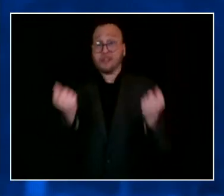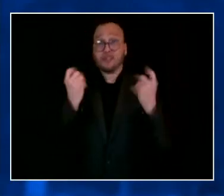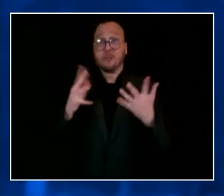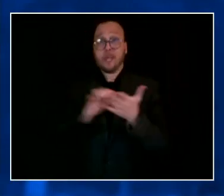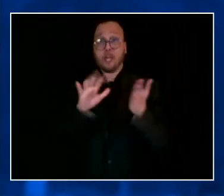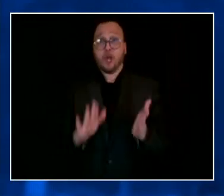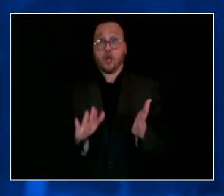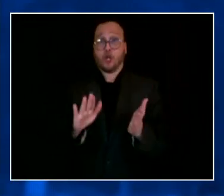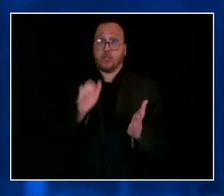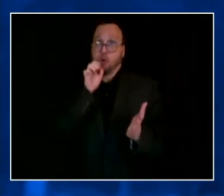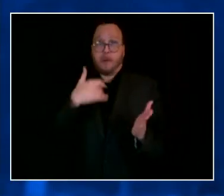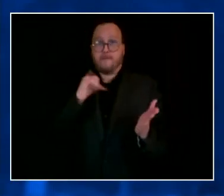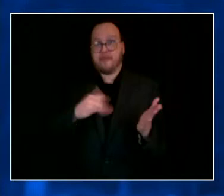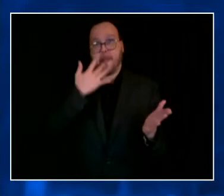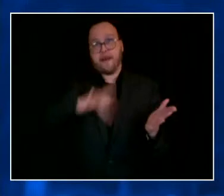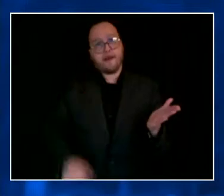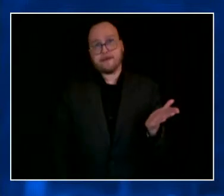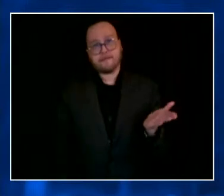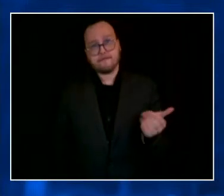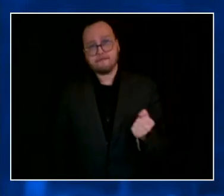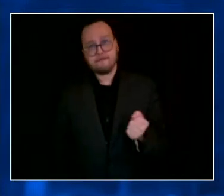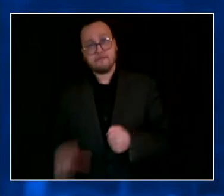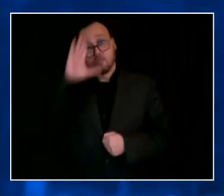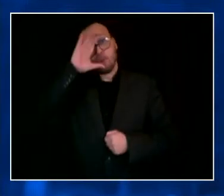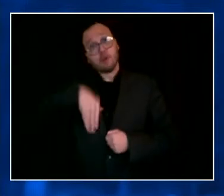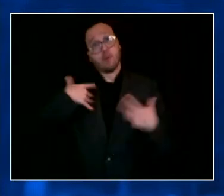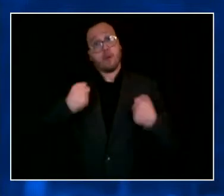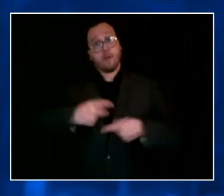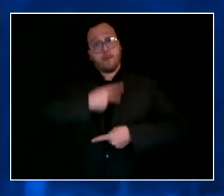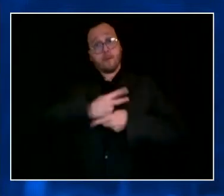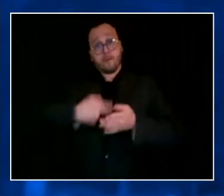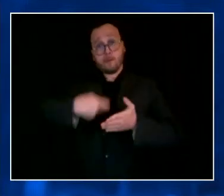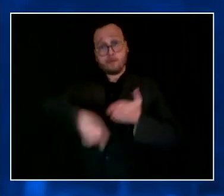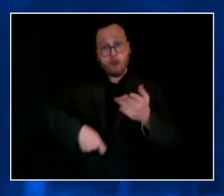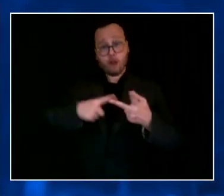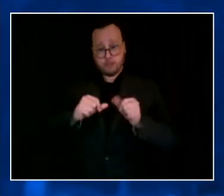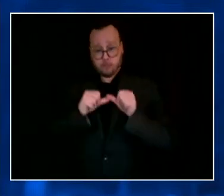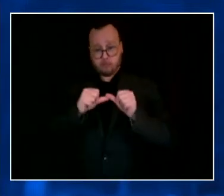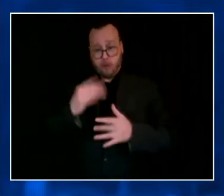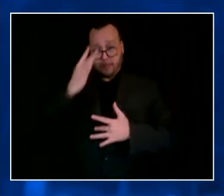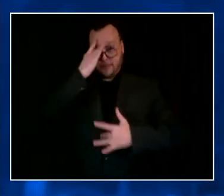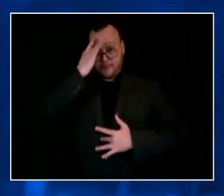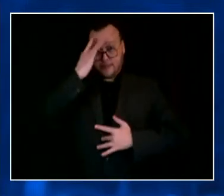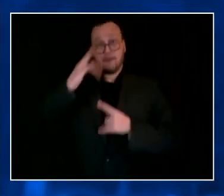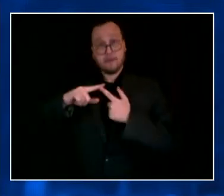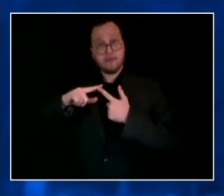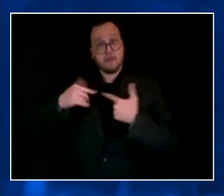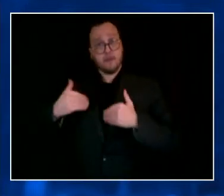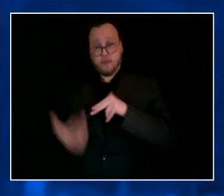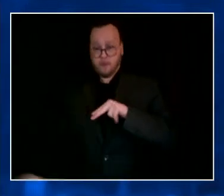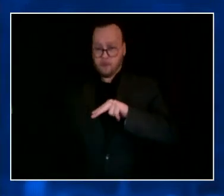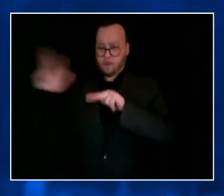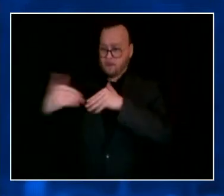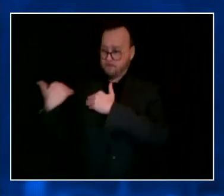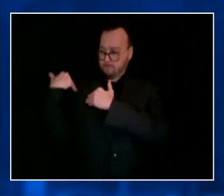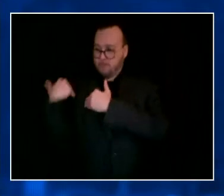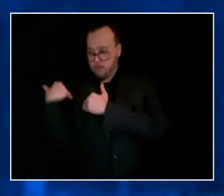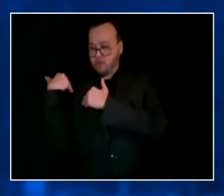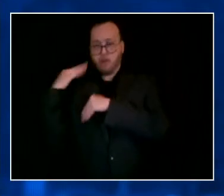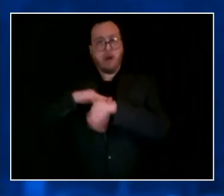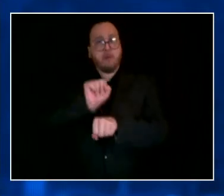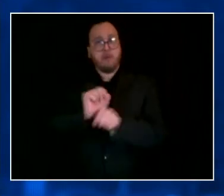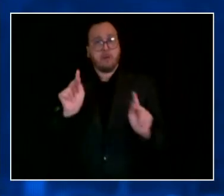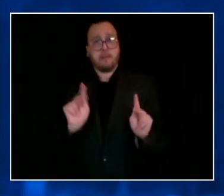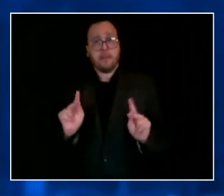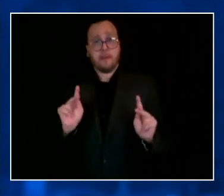fortunate. We know that healthcare costs and chronic disease have put an unsustainable burden on working people,